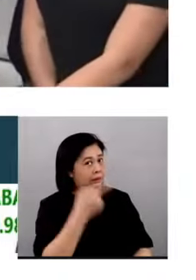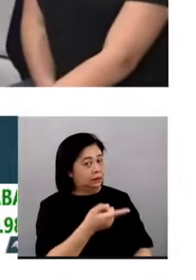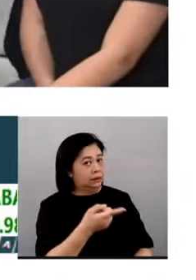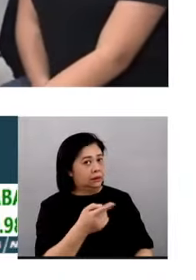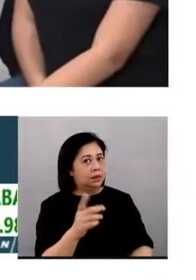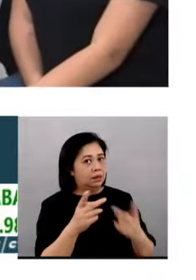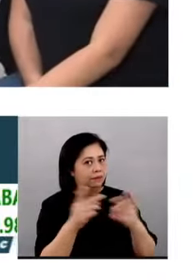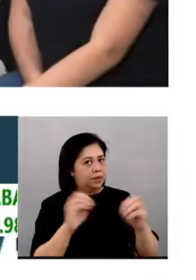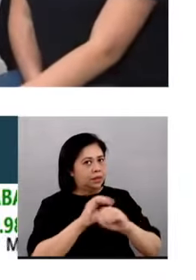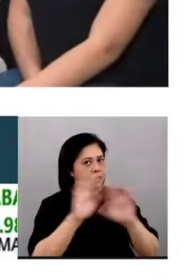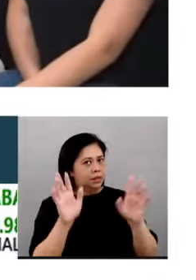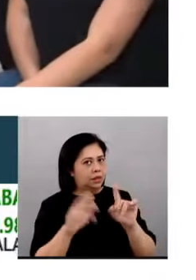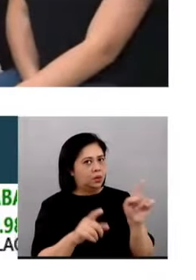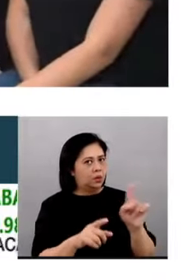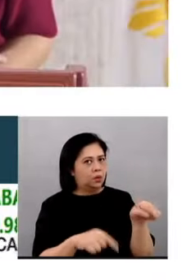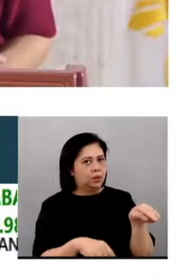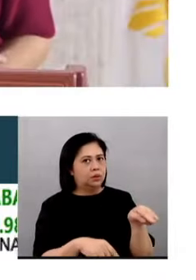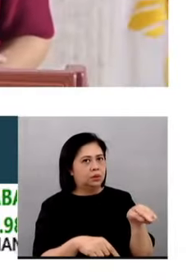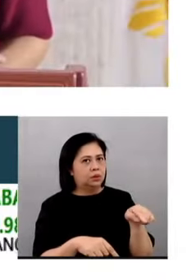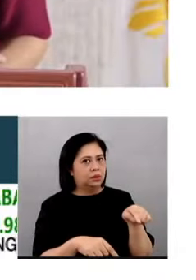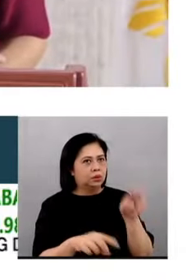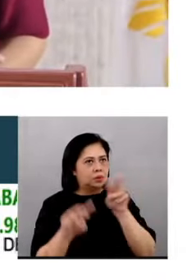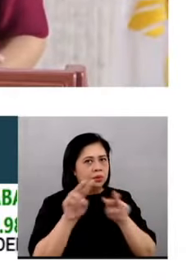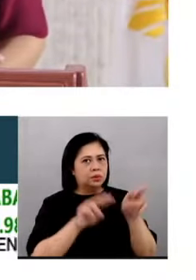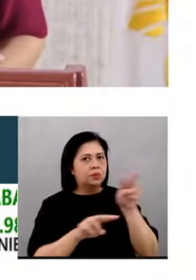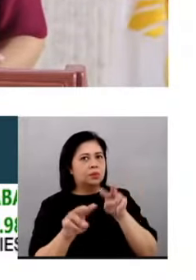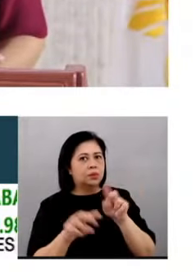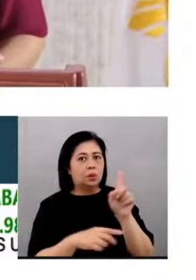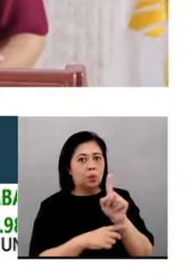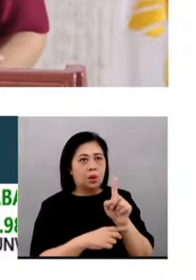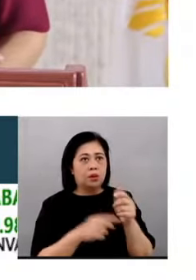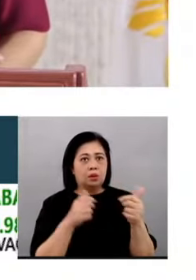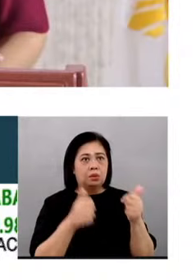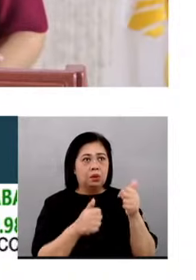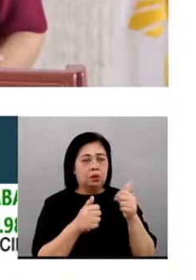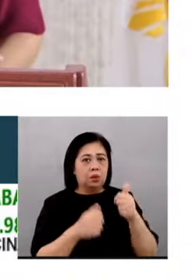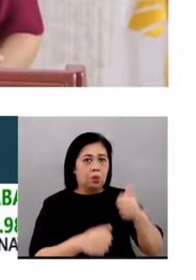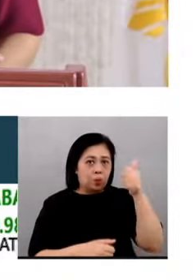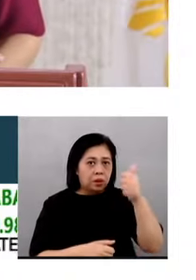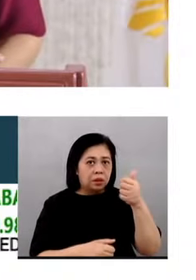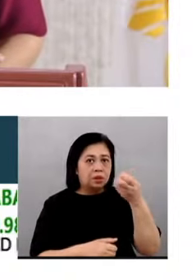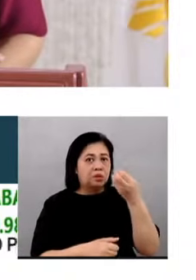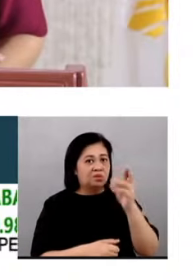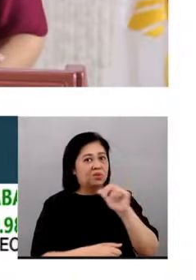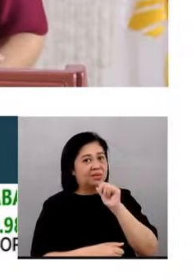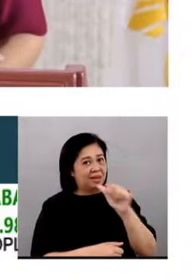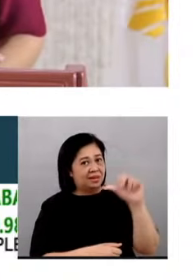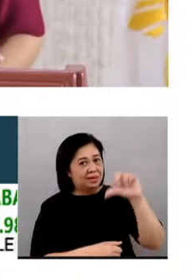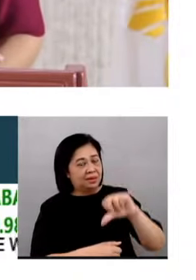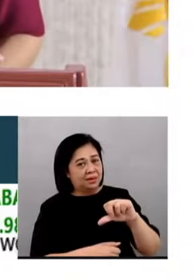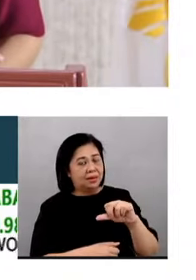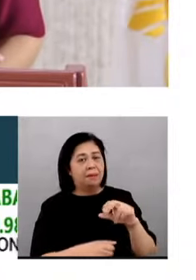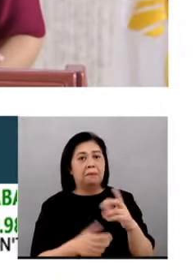about what she's looking at, which is that whether she will win or not, whether in fact